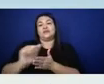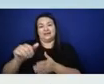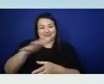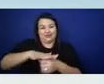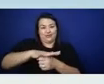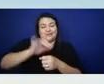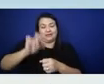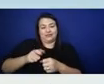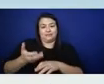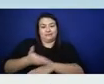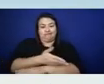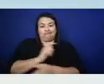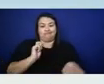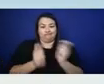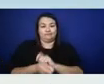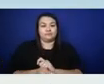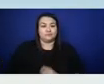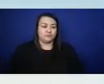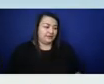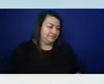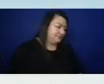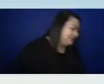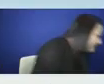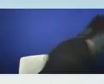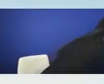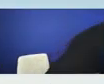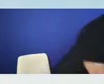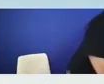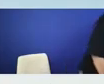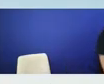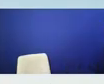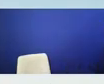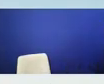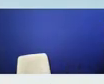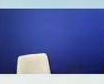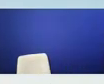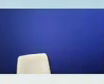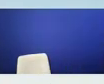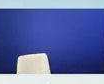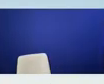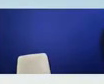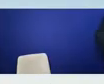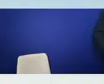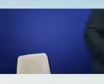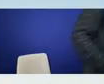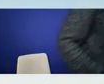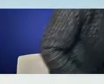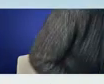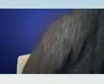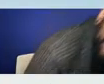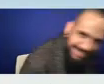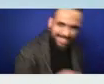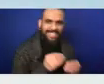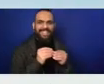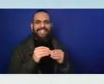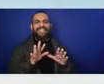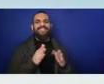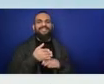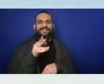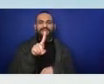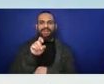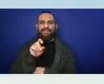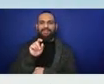over $135 billion in sales last year, and the overall industry lost $240 billion. So these are